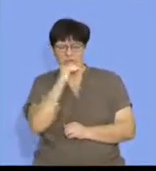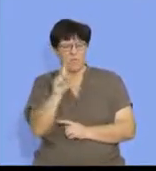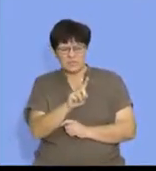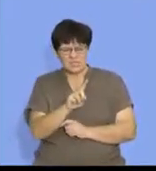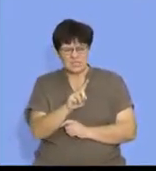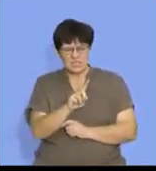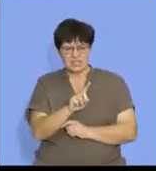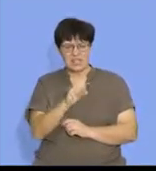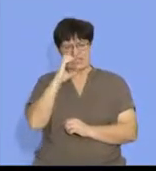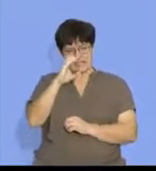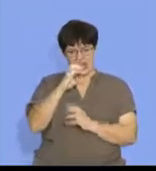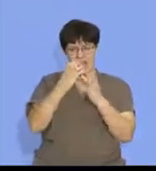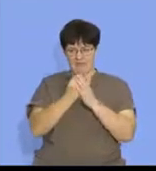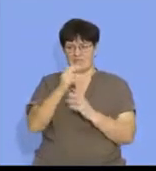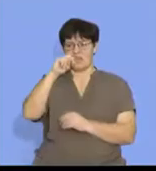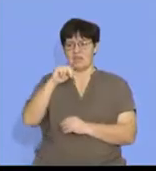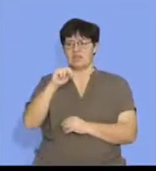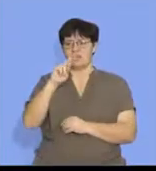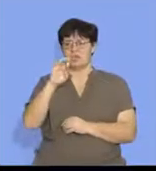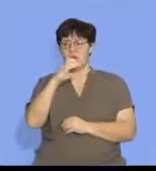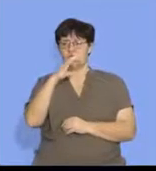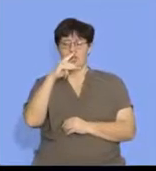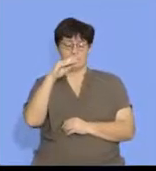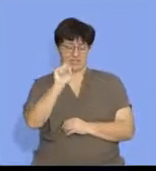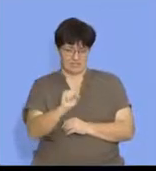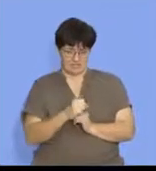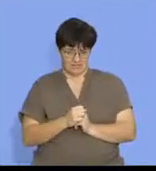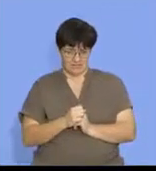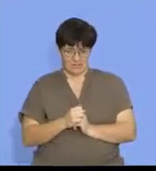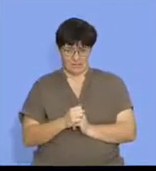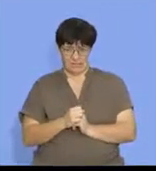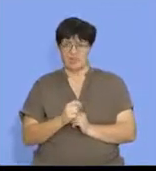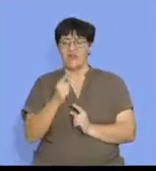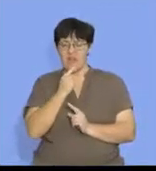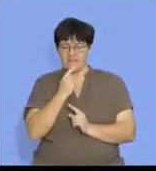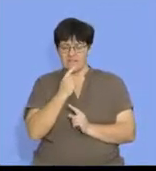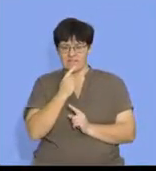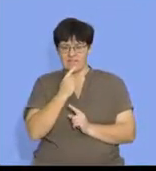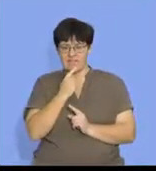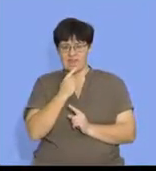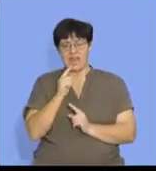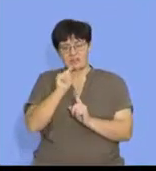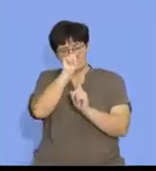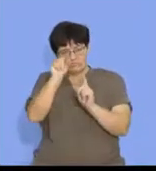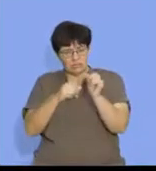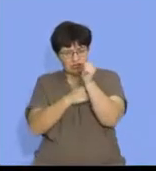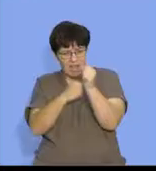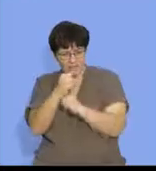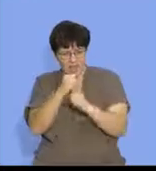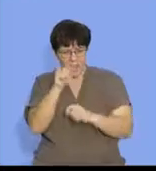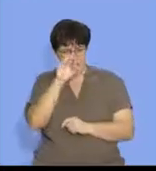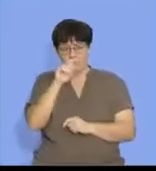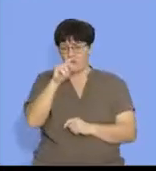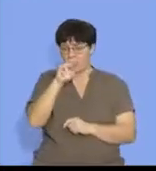a nucleus, and it also has all of the membrane-bound structures that the cells can